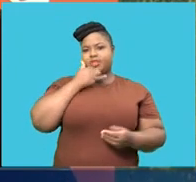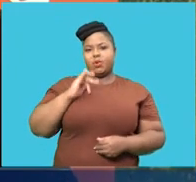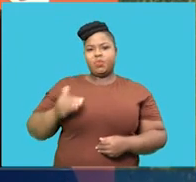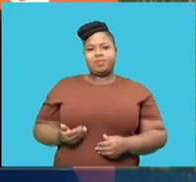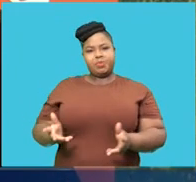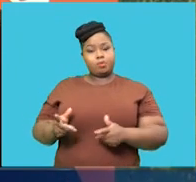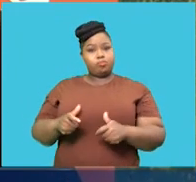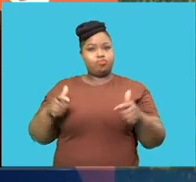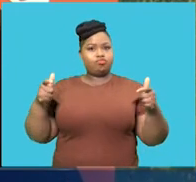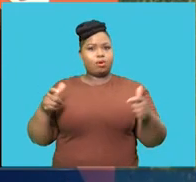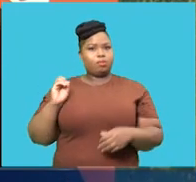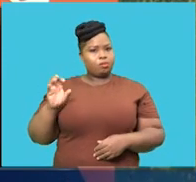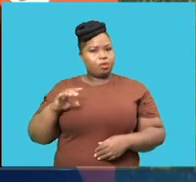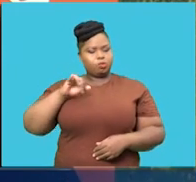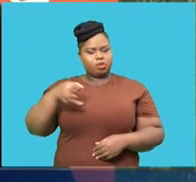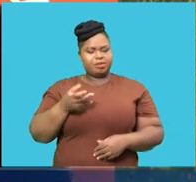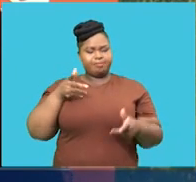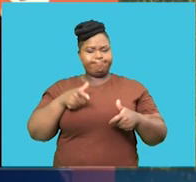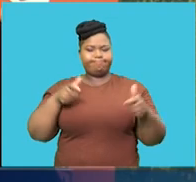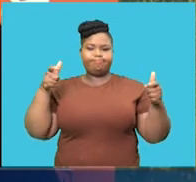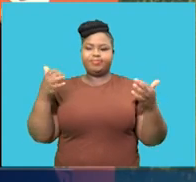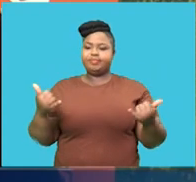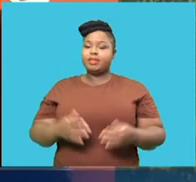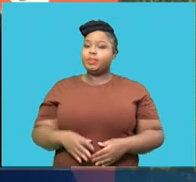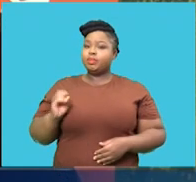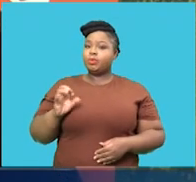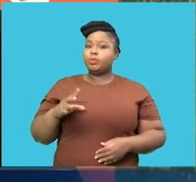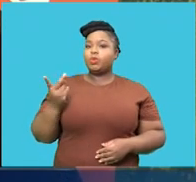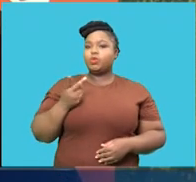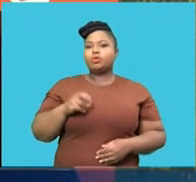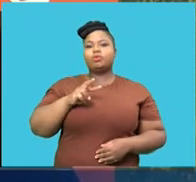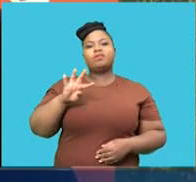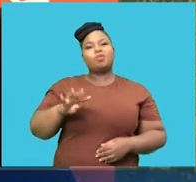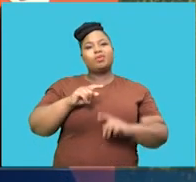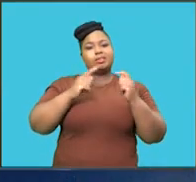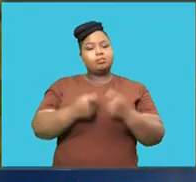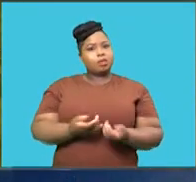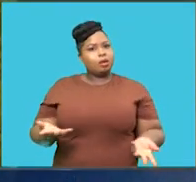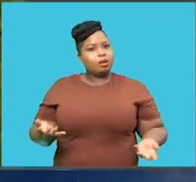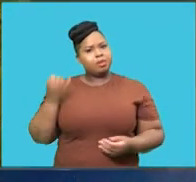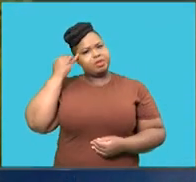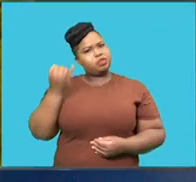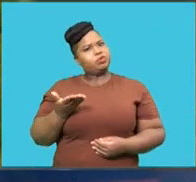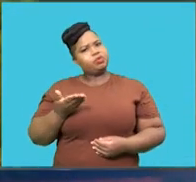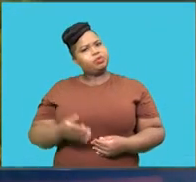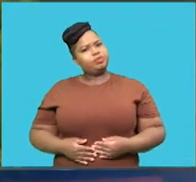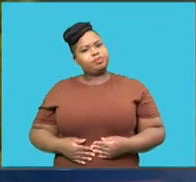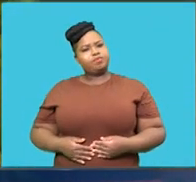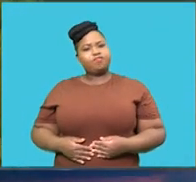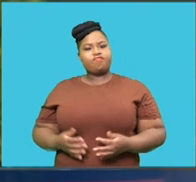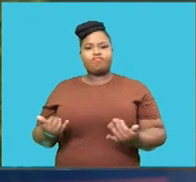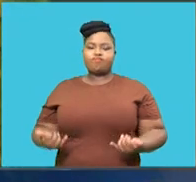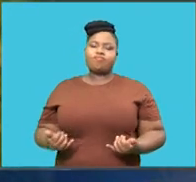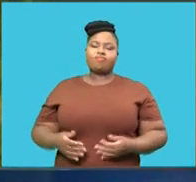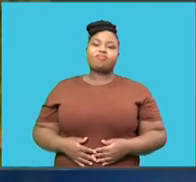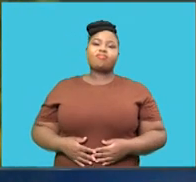football have grown in Soweto and in Johannesburg. In Soweto only, they've got 24 teams, you can imagine. With the draw out of the way,